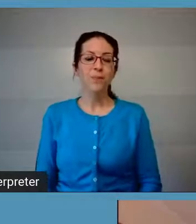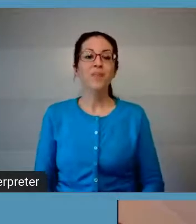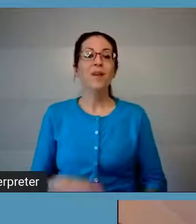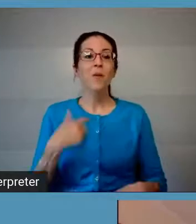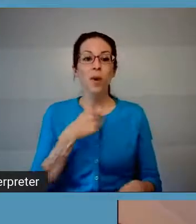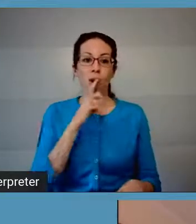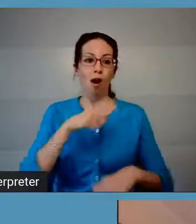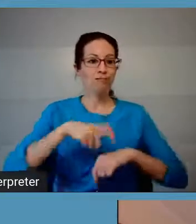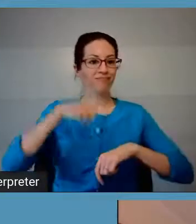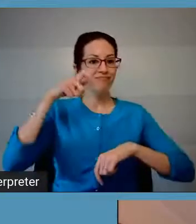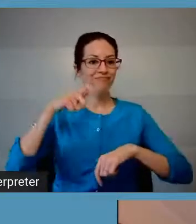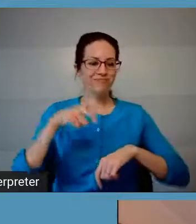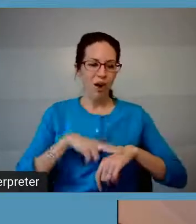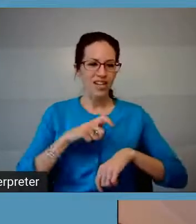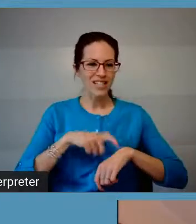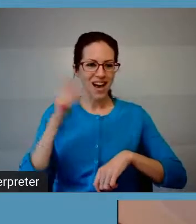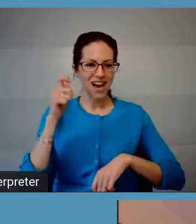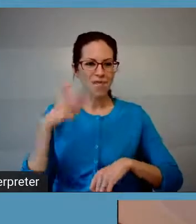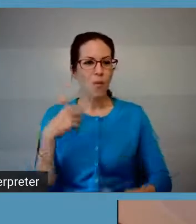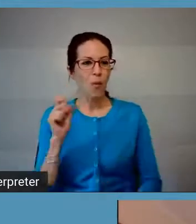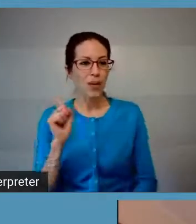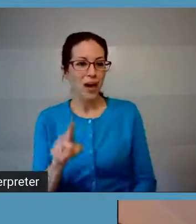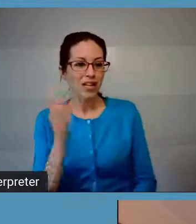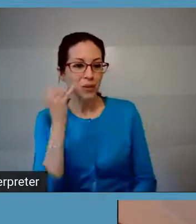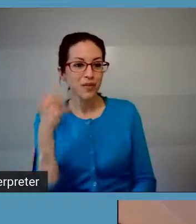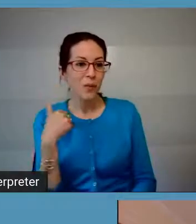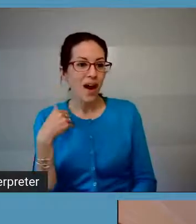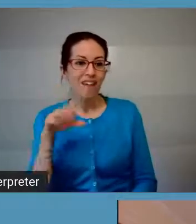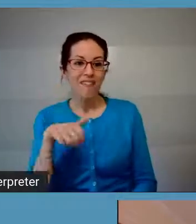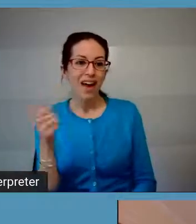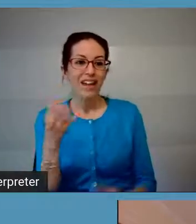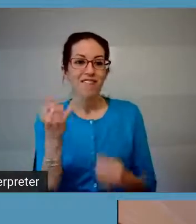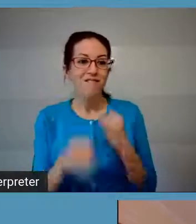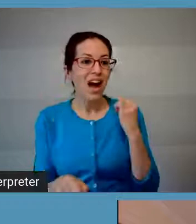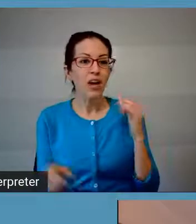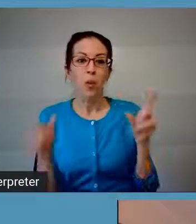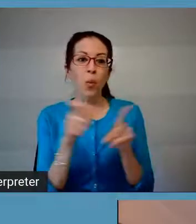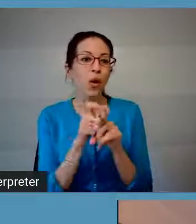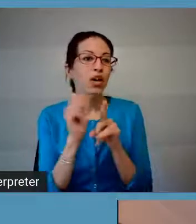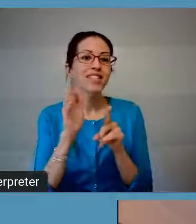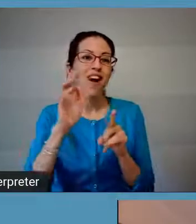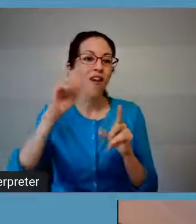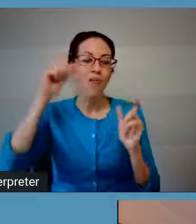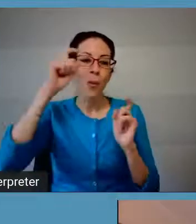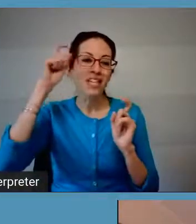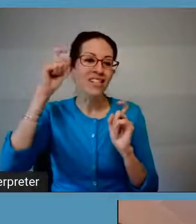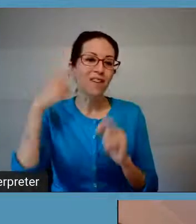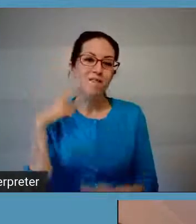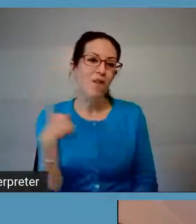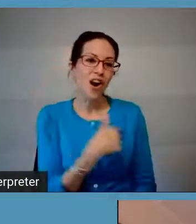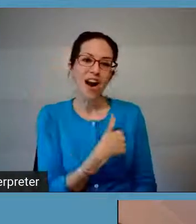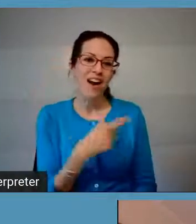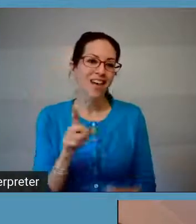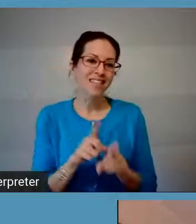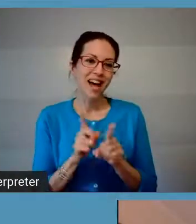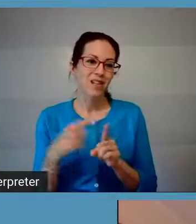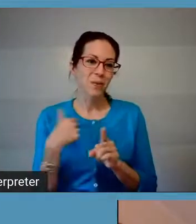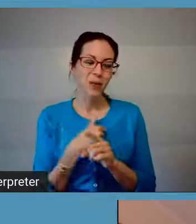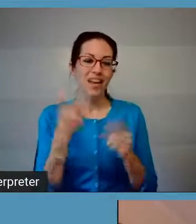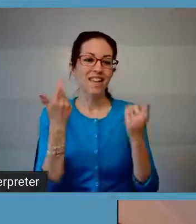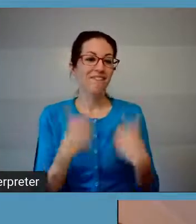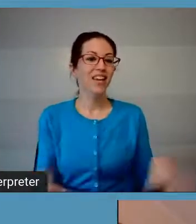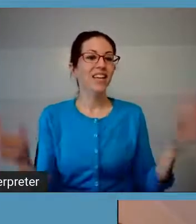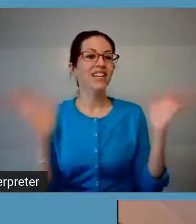at time, I want to ask you, Lindsay, if you have any final words of wisdom for us as we leave today talking about digital